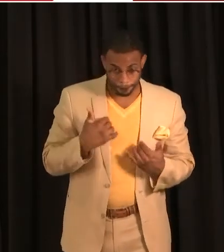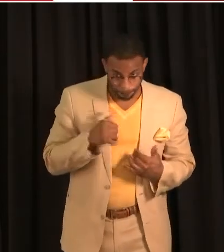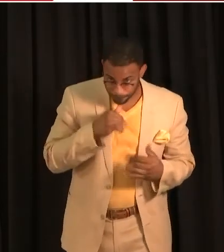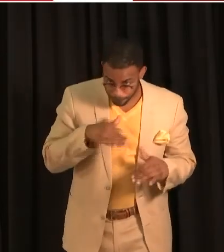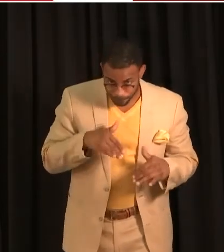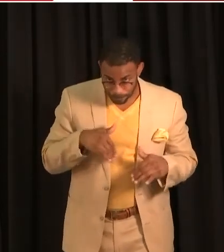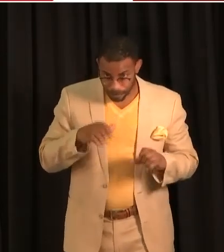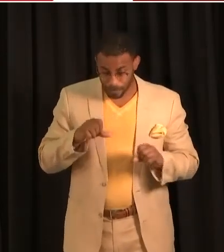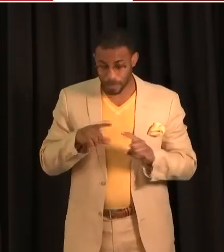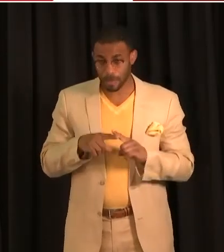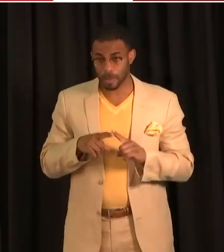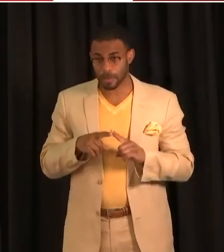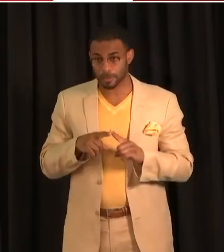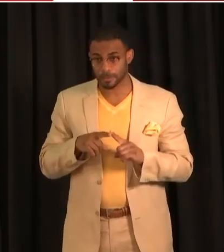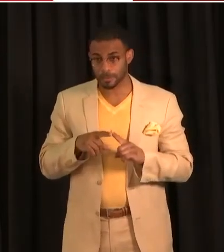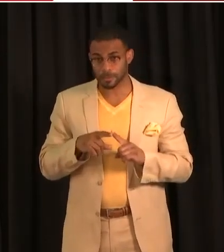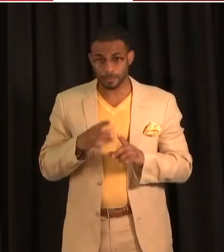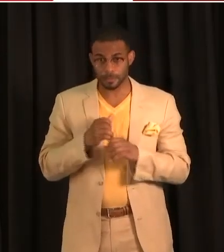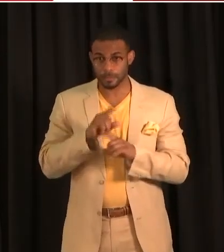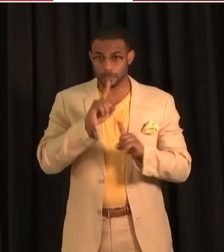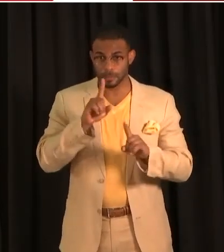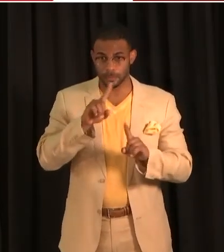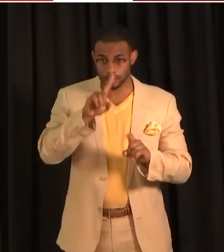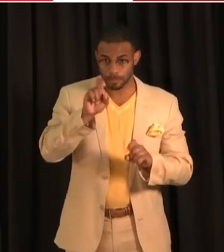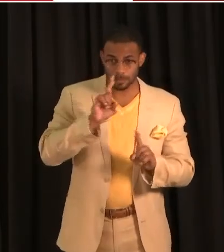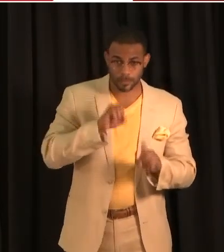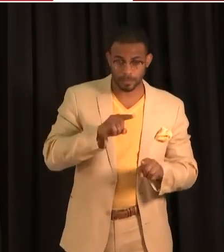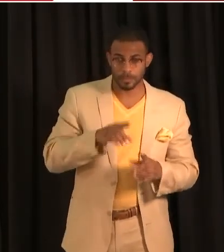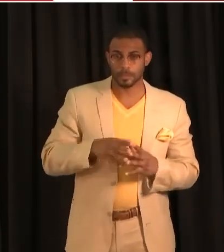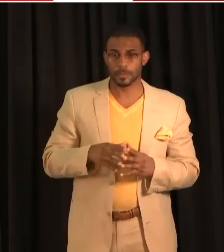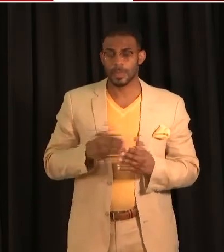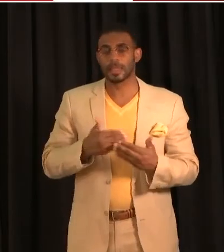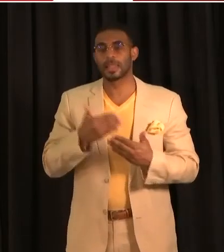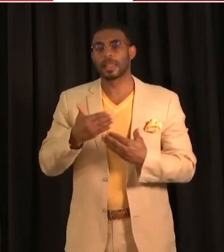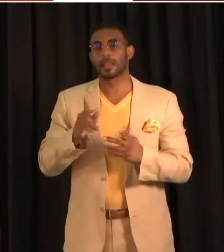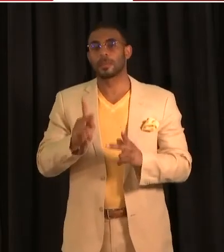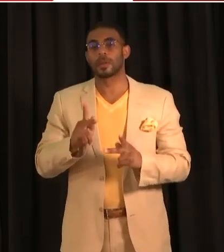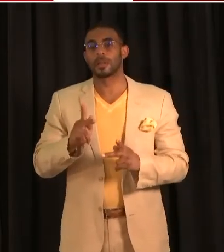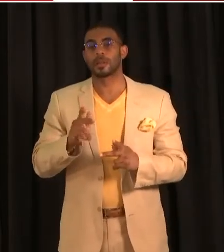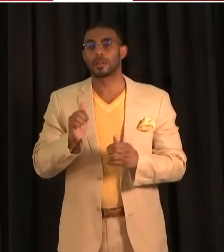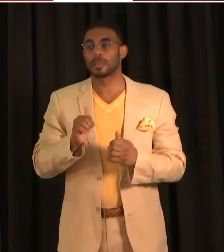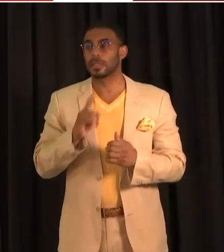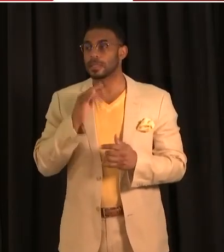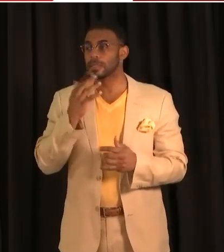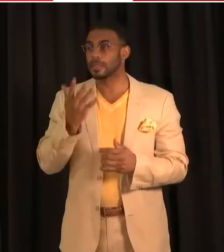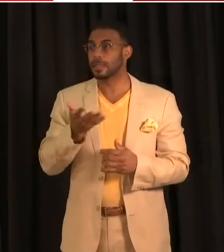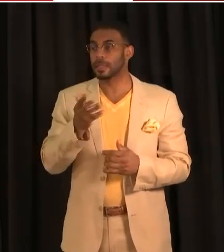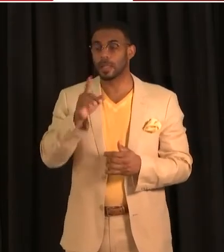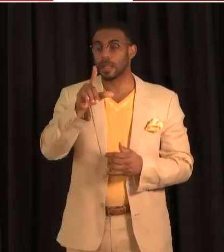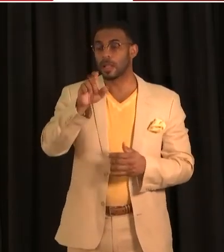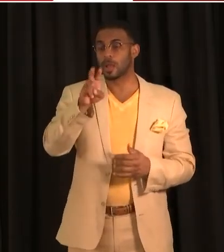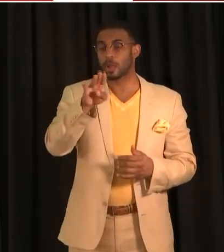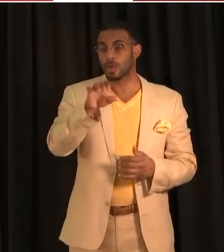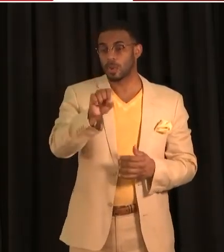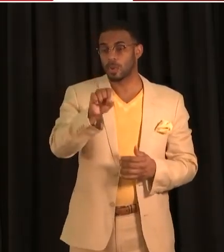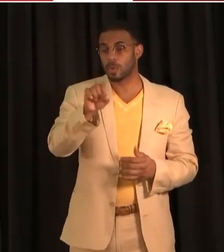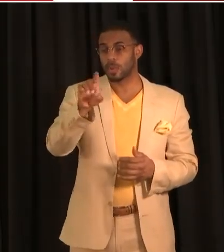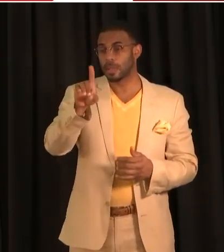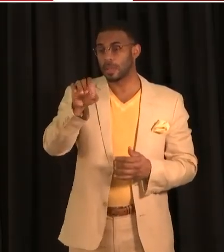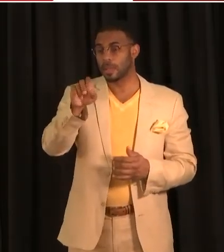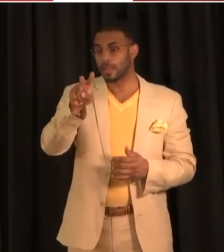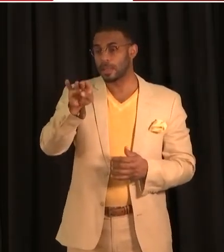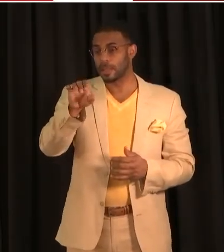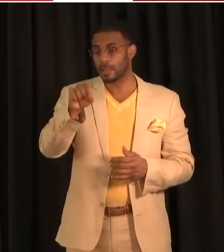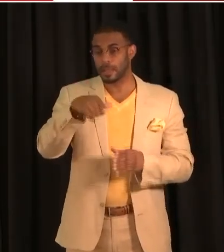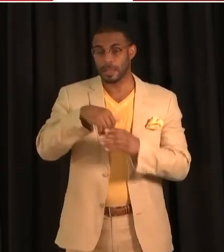if you have not been able to get your question answered. The next person we're going to go with is Lewis Davis in